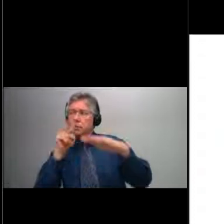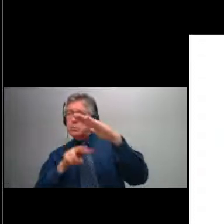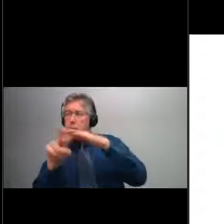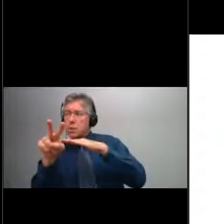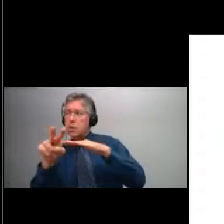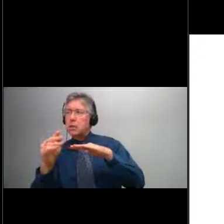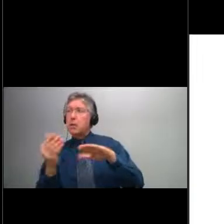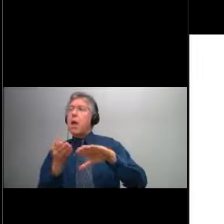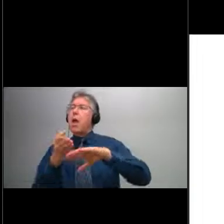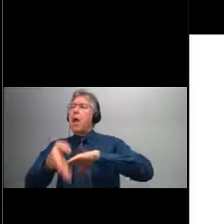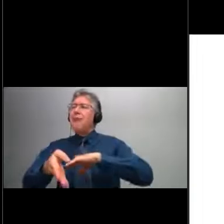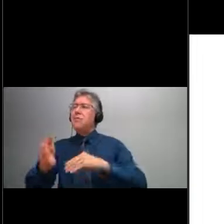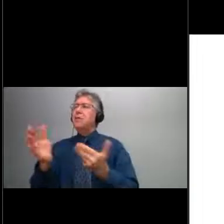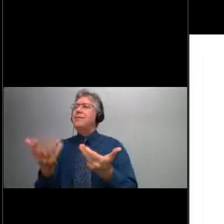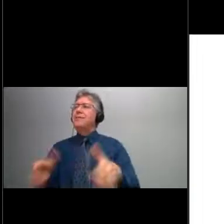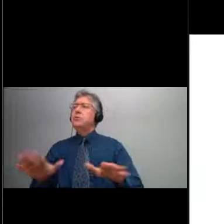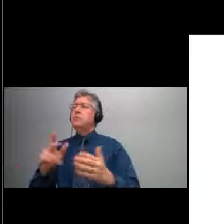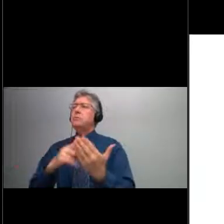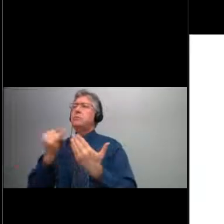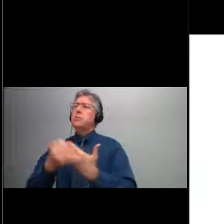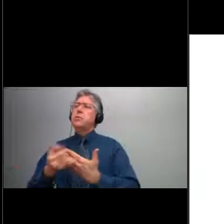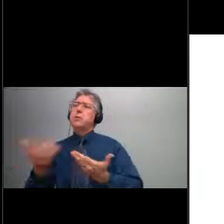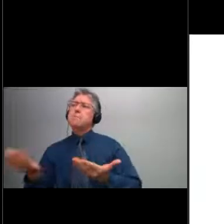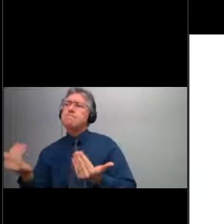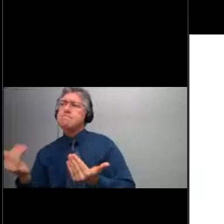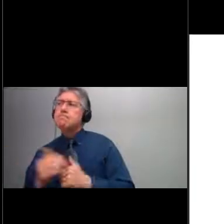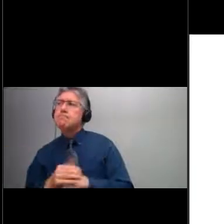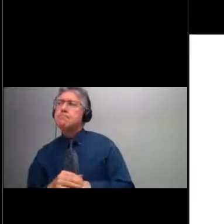project is complete?